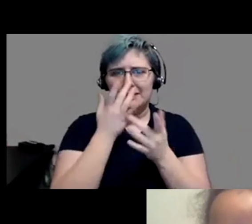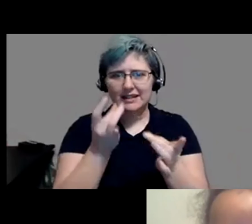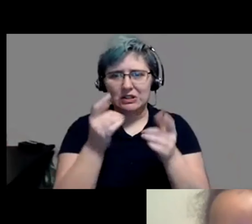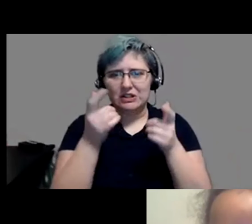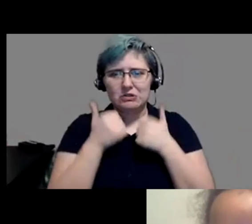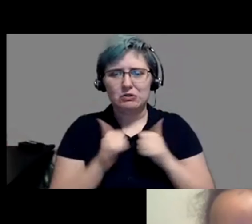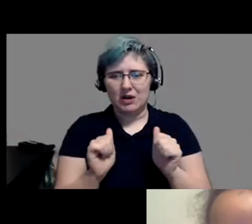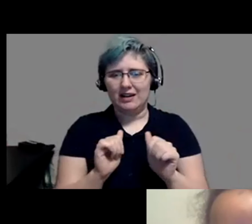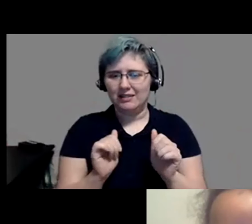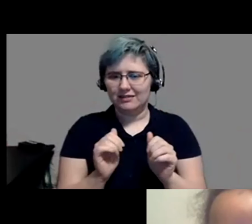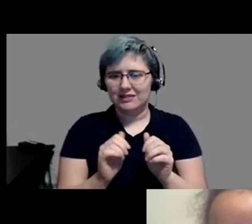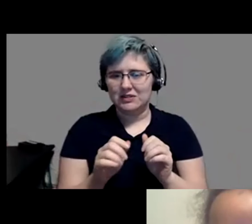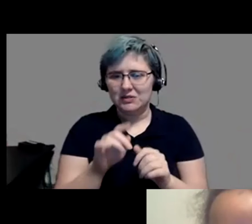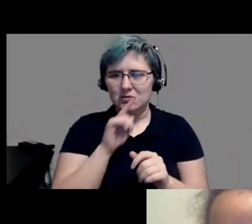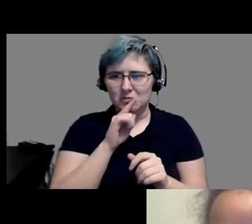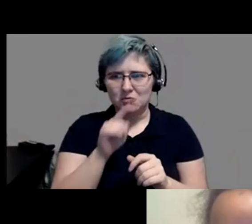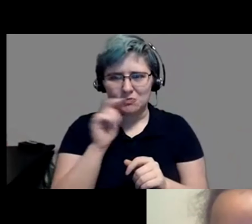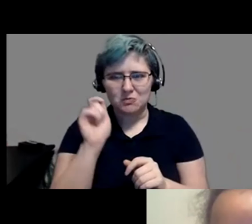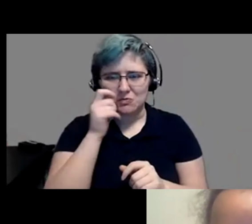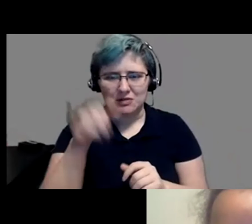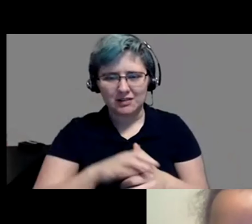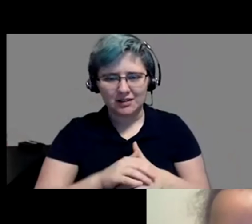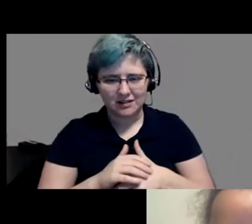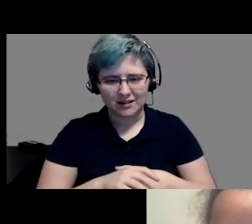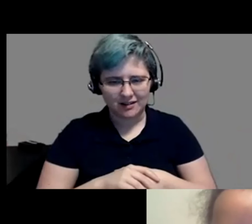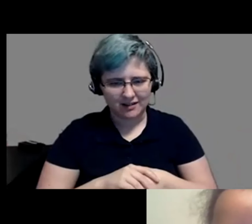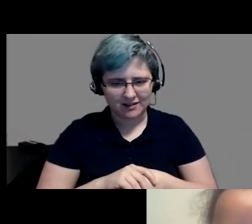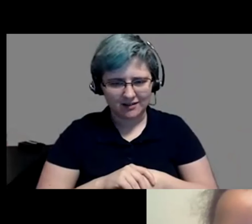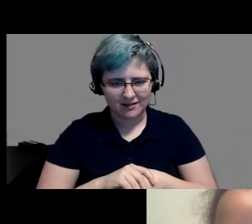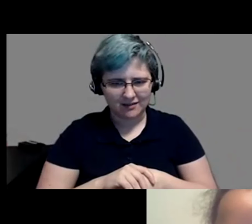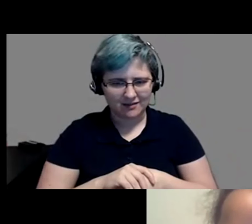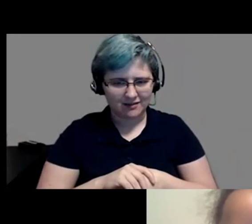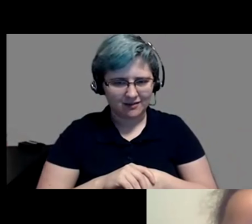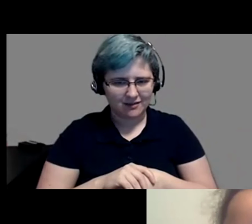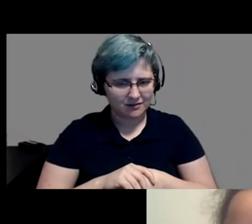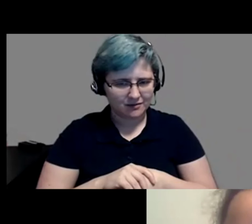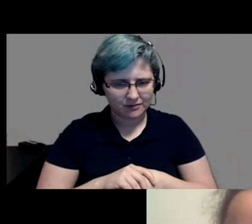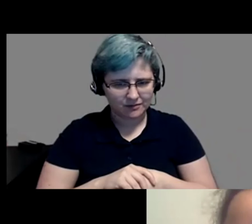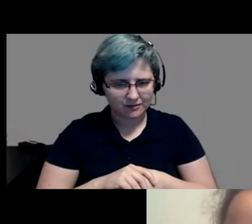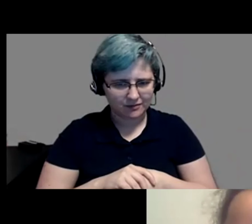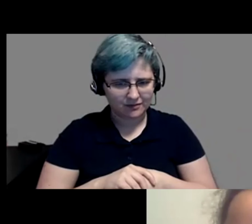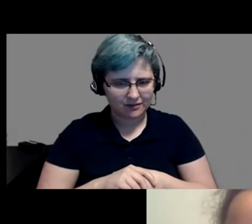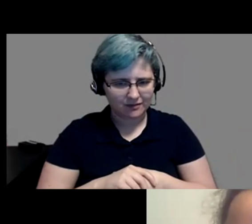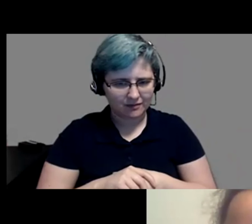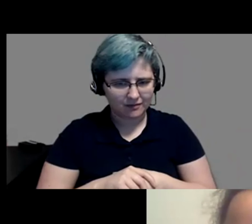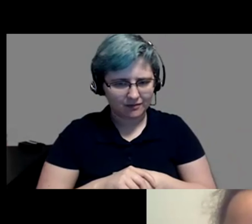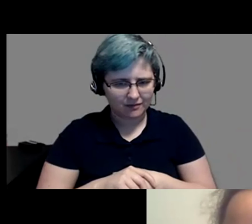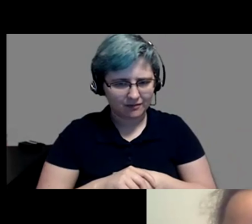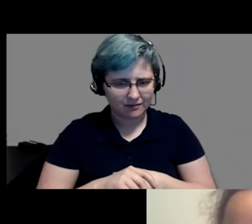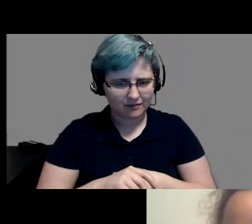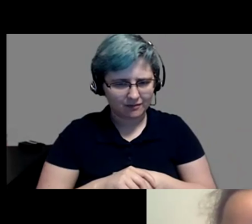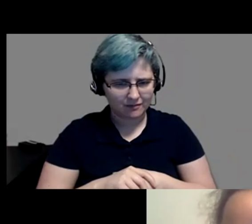out. It sounds super, super cool. I keep people work and